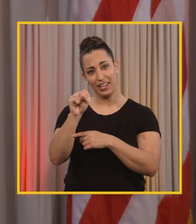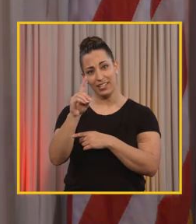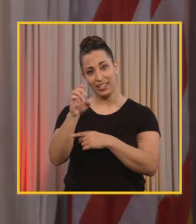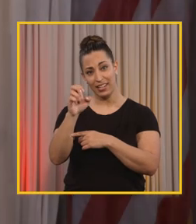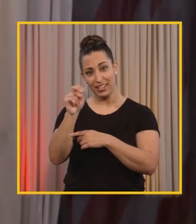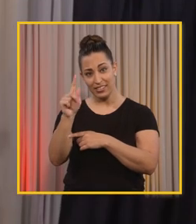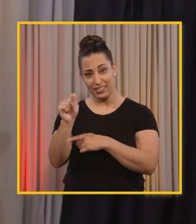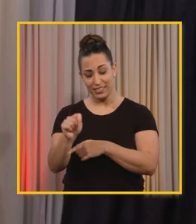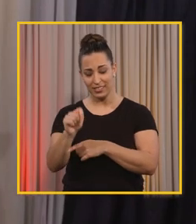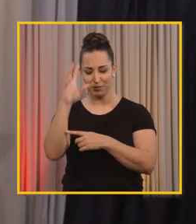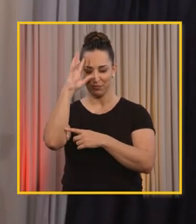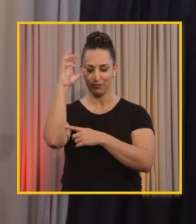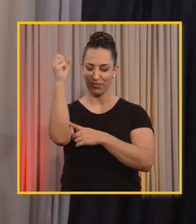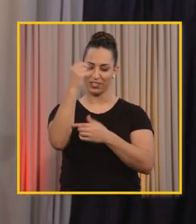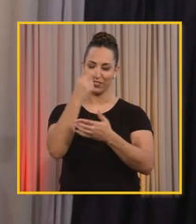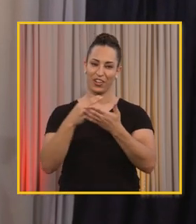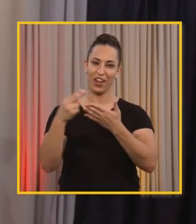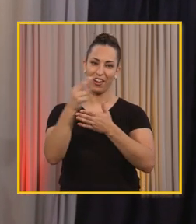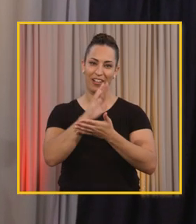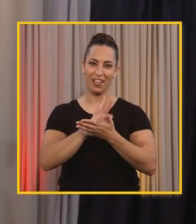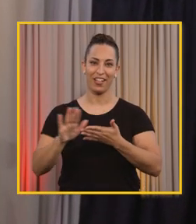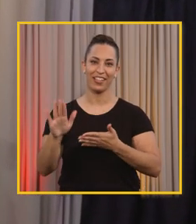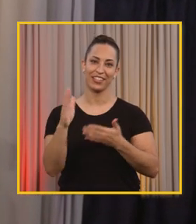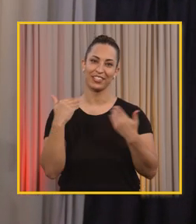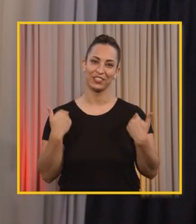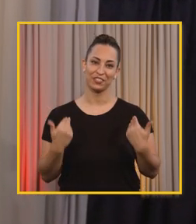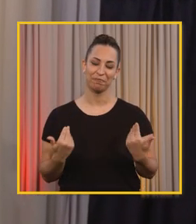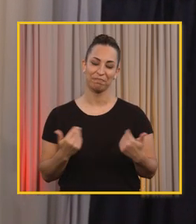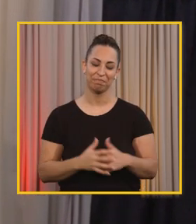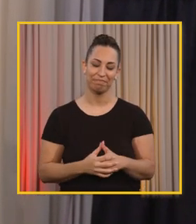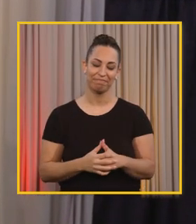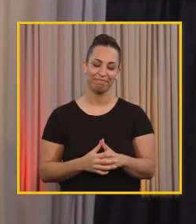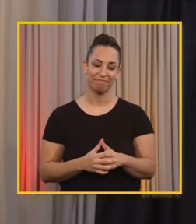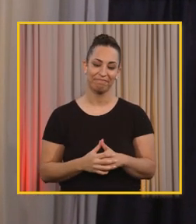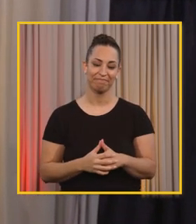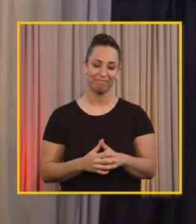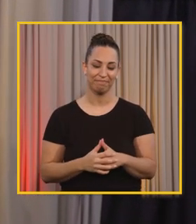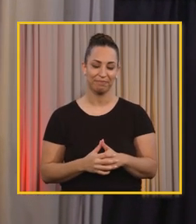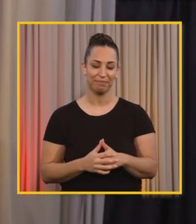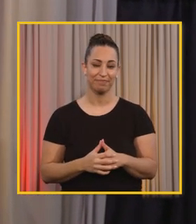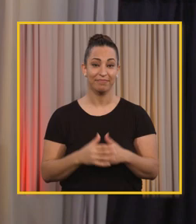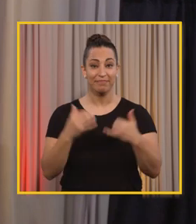College, today we recognize a total of